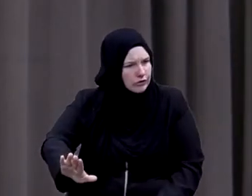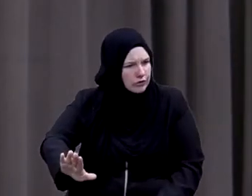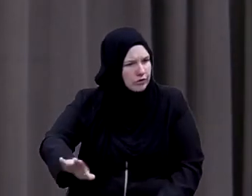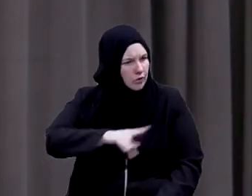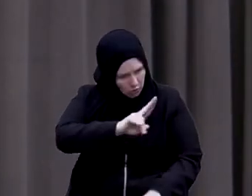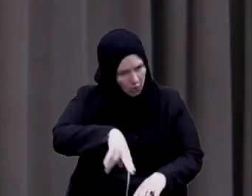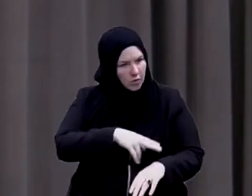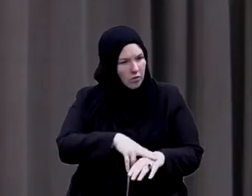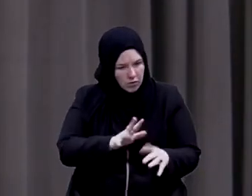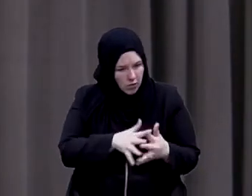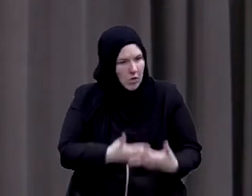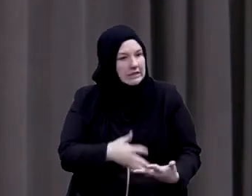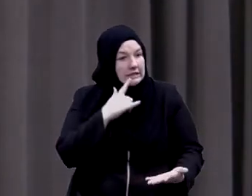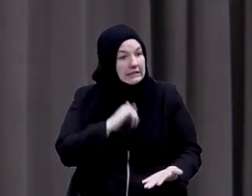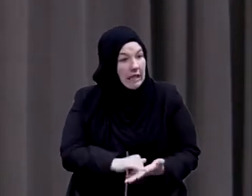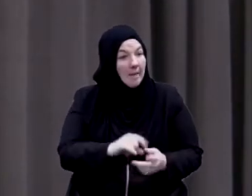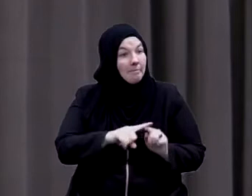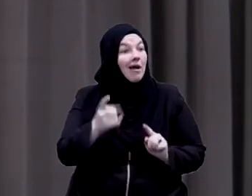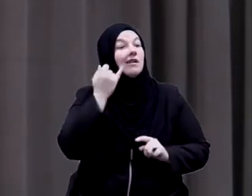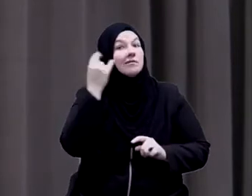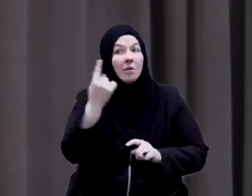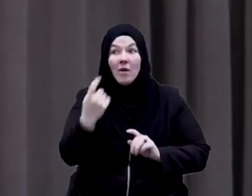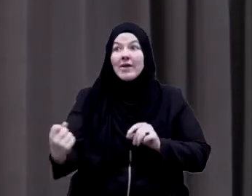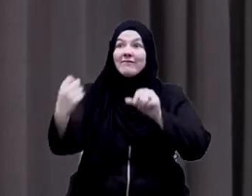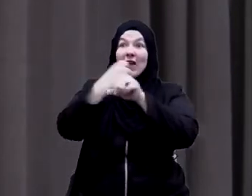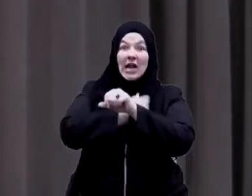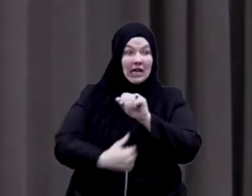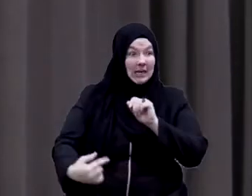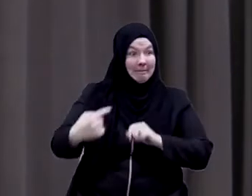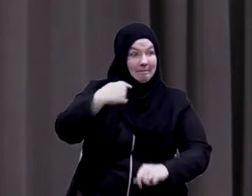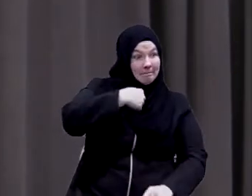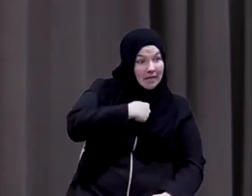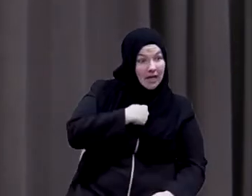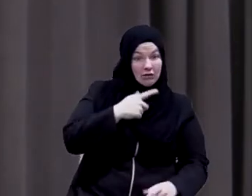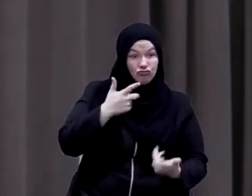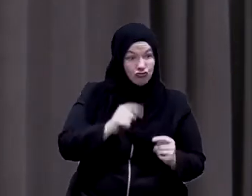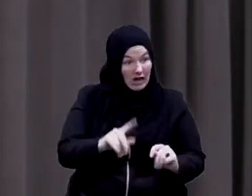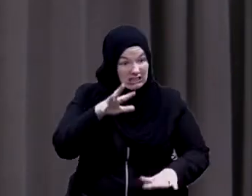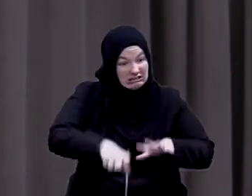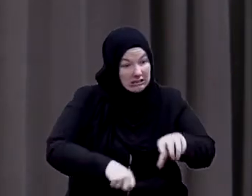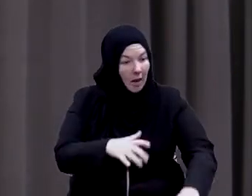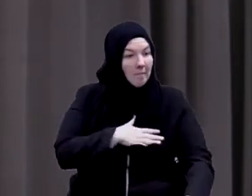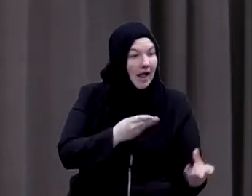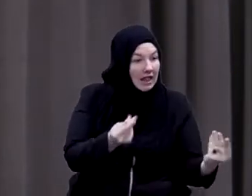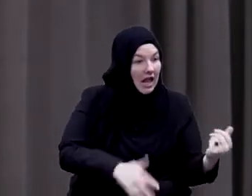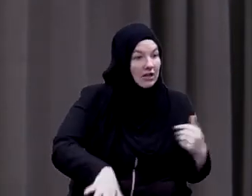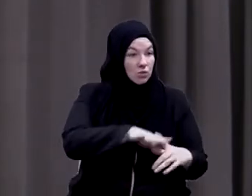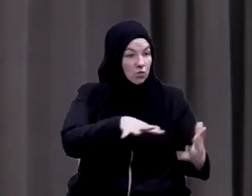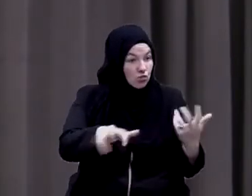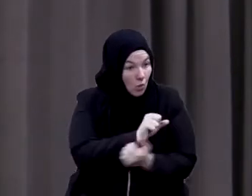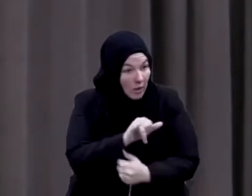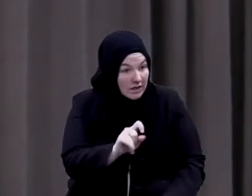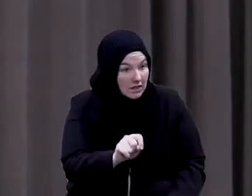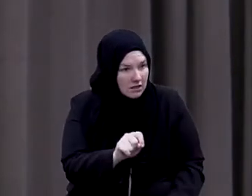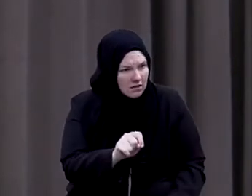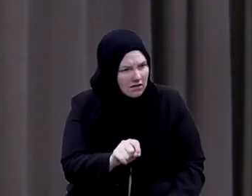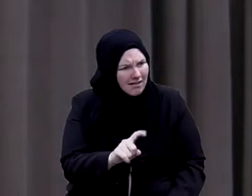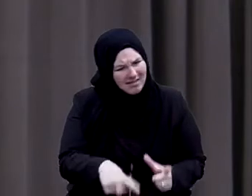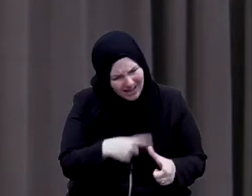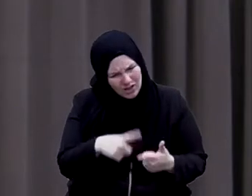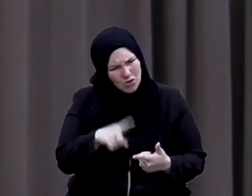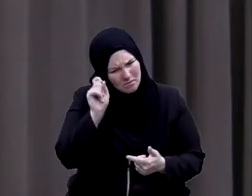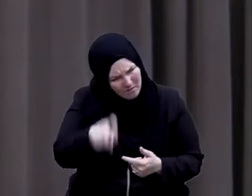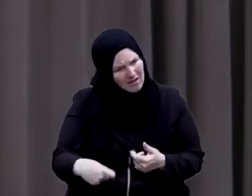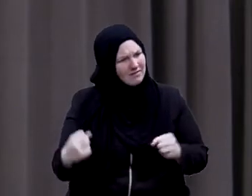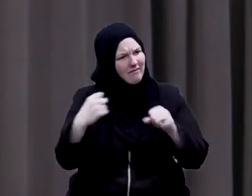so. But if someone is fighting your nation to demolish it, you must